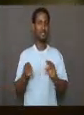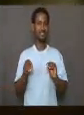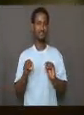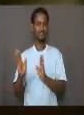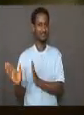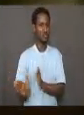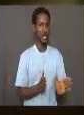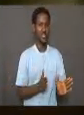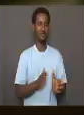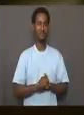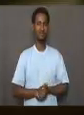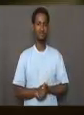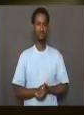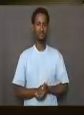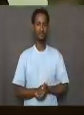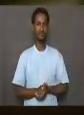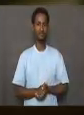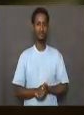Students, let's get ready.